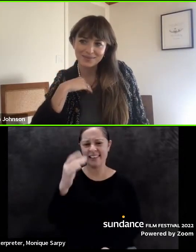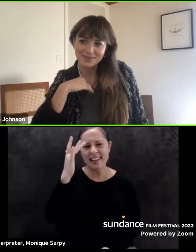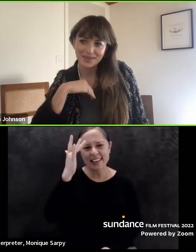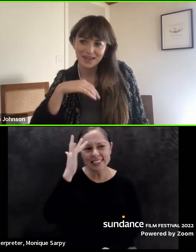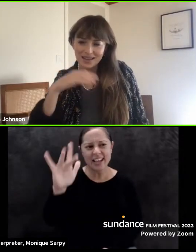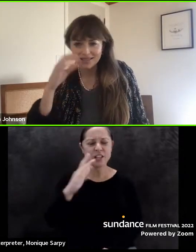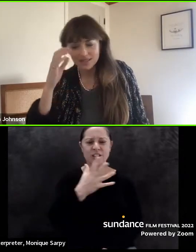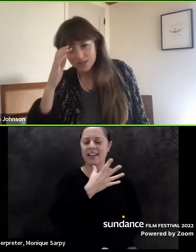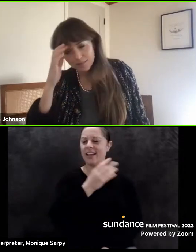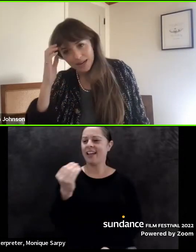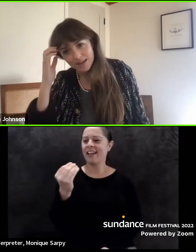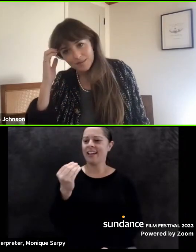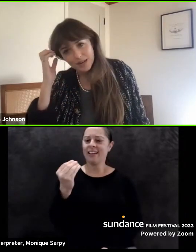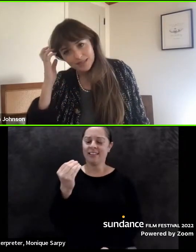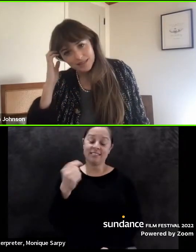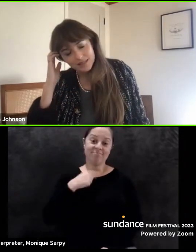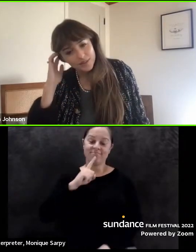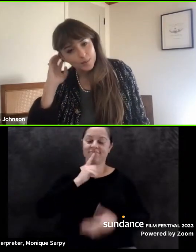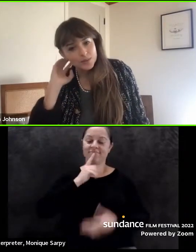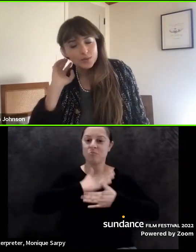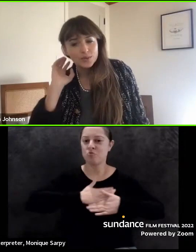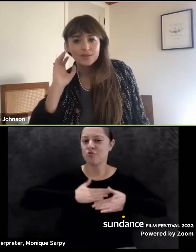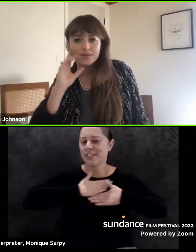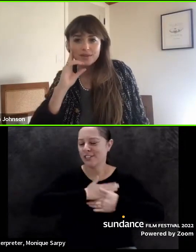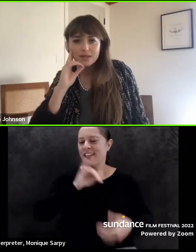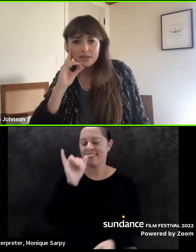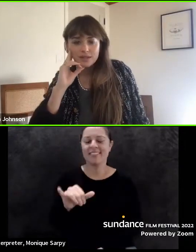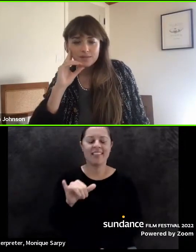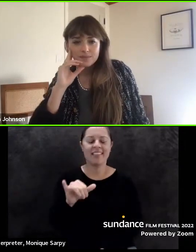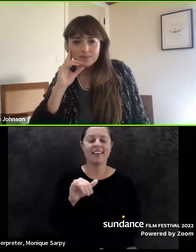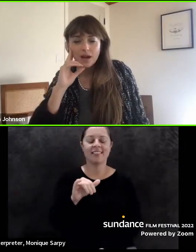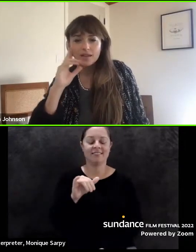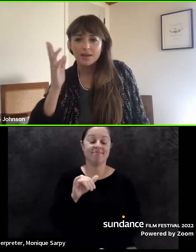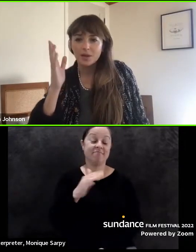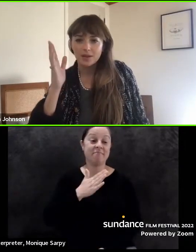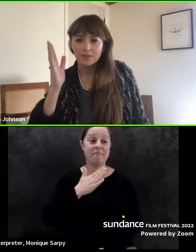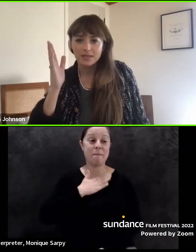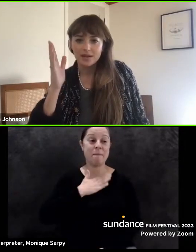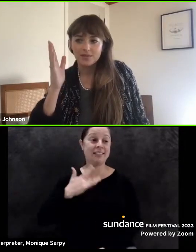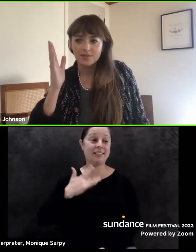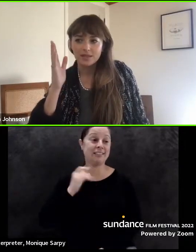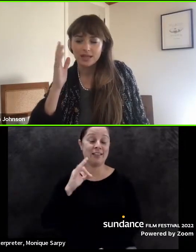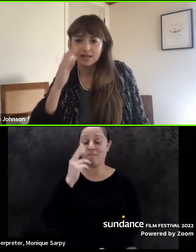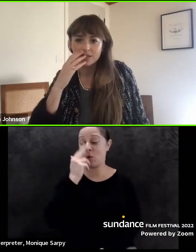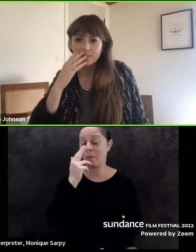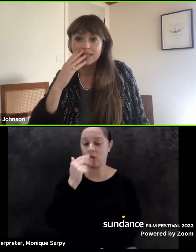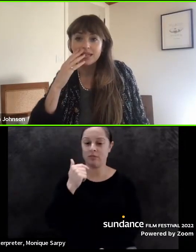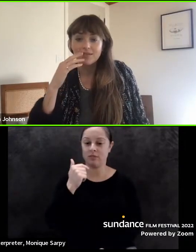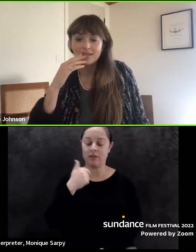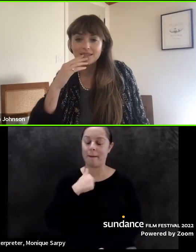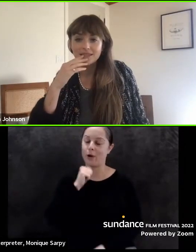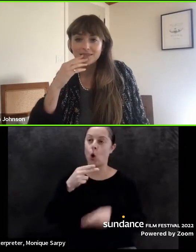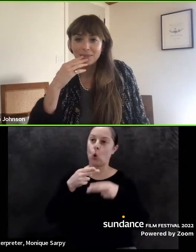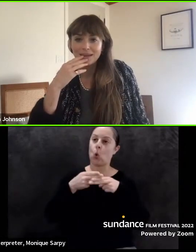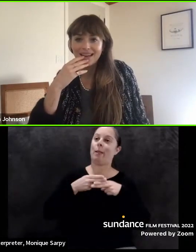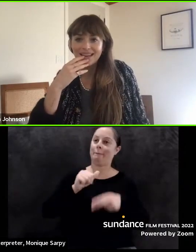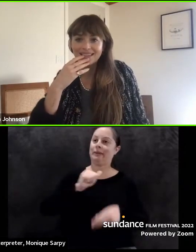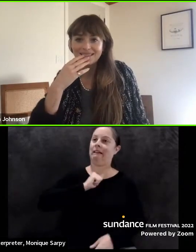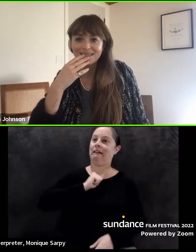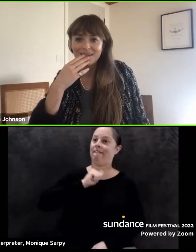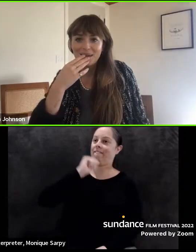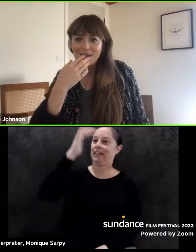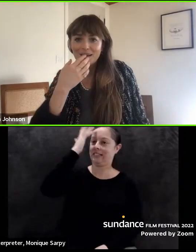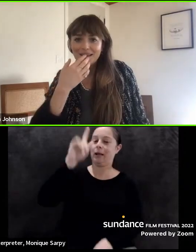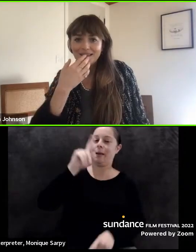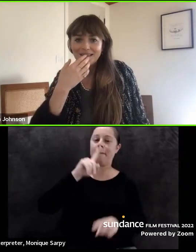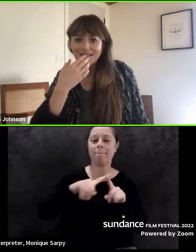that. I guess it's just my sense of humor, sort of. Not that I'm calling myself intelligent, but definitely